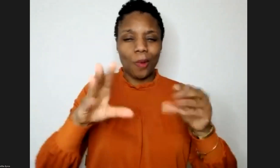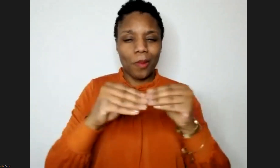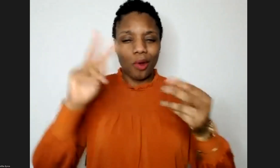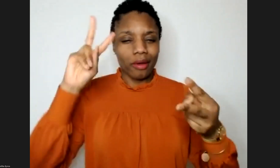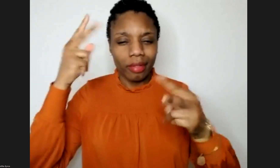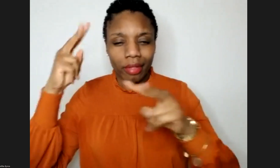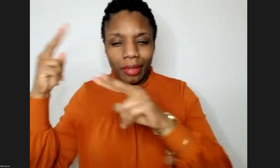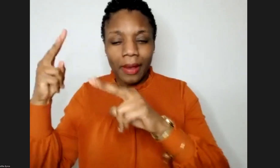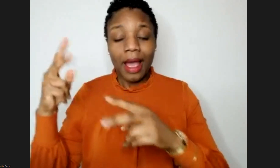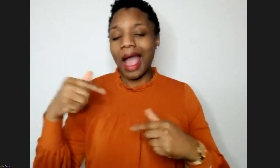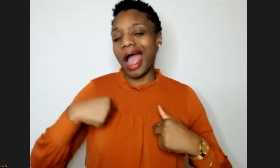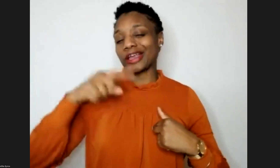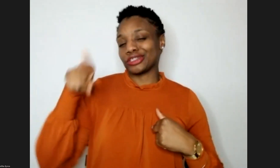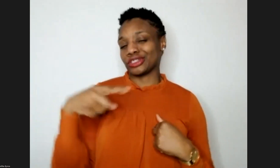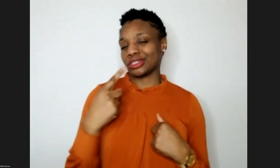that